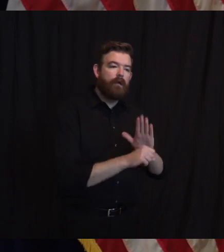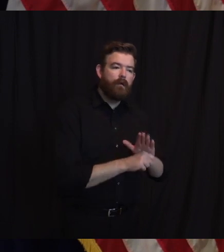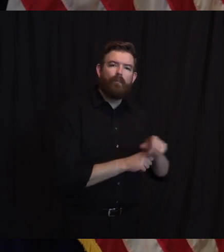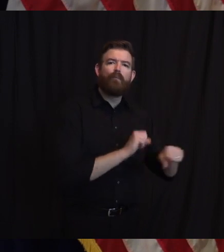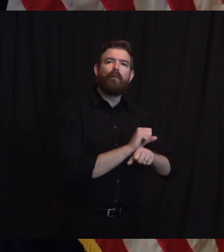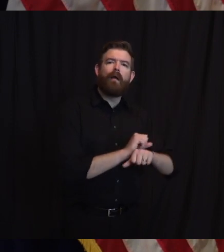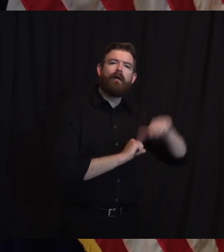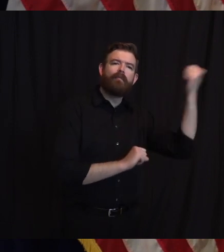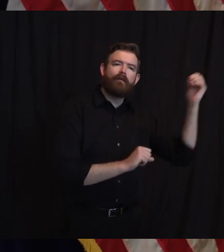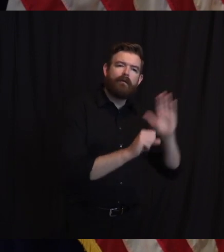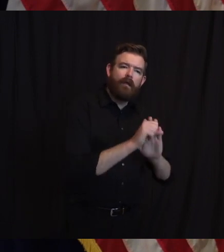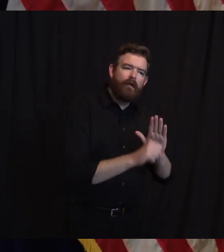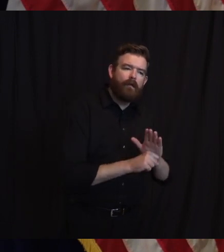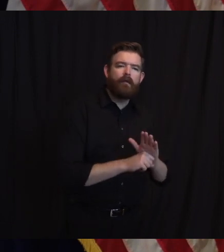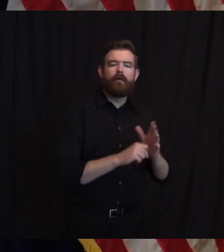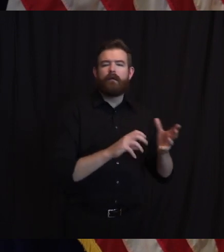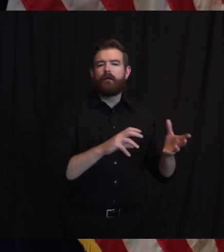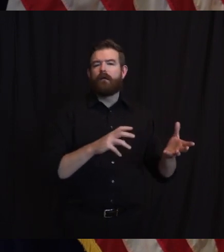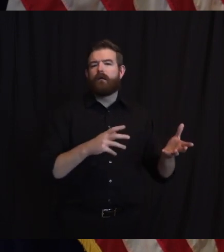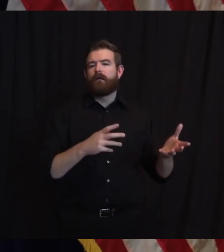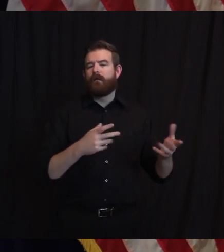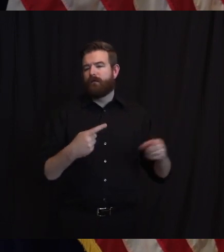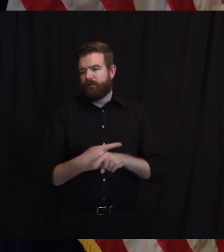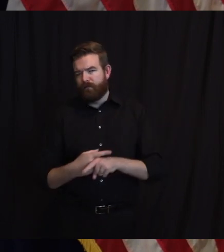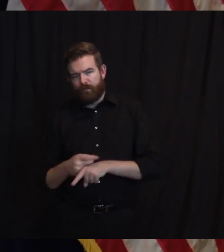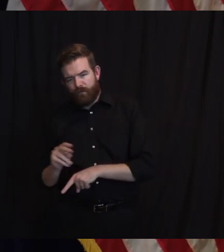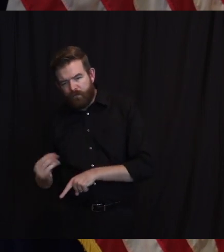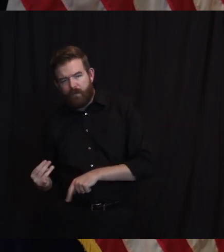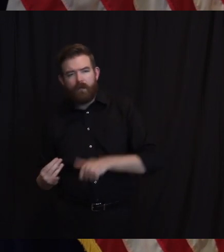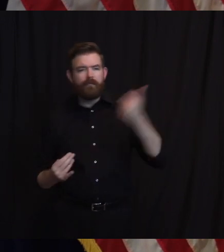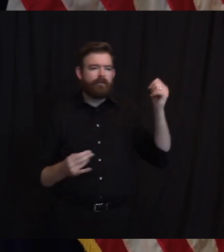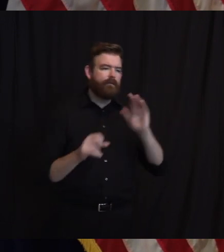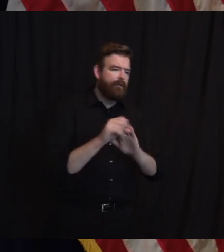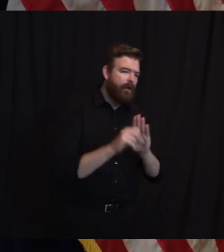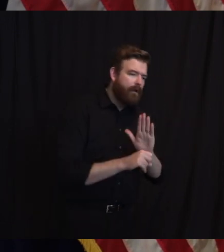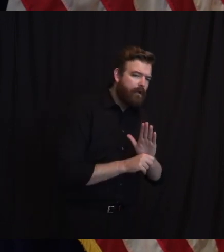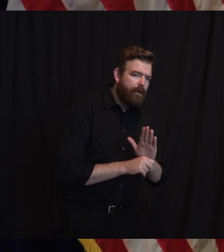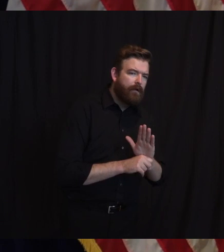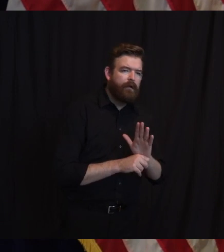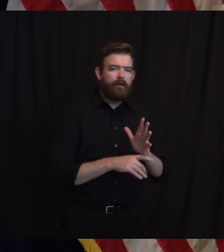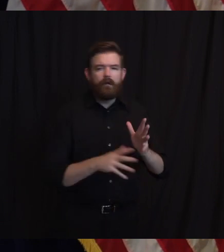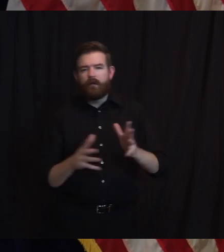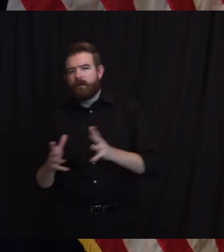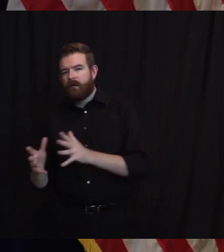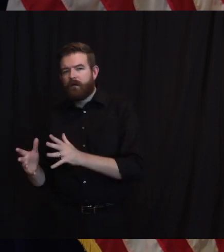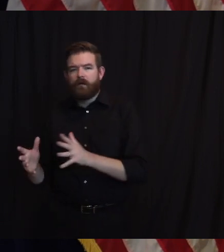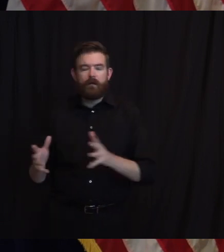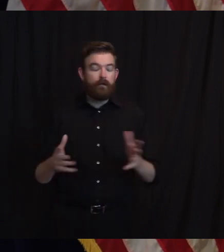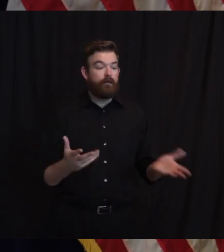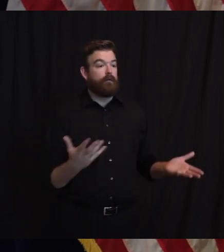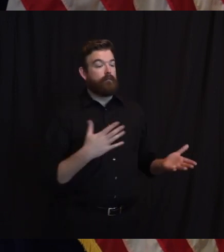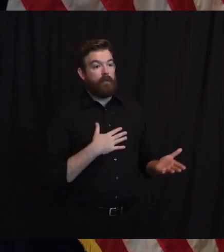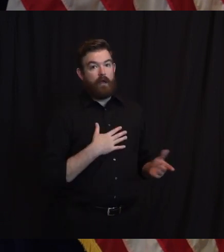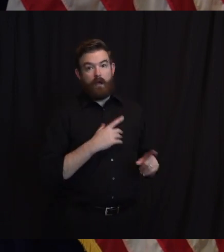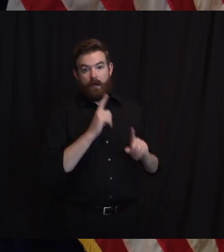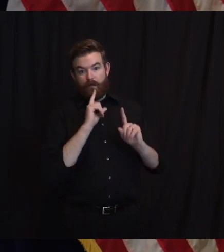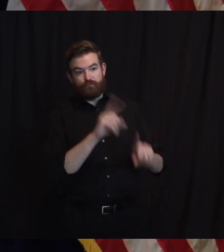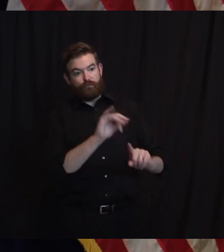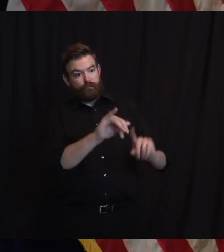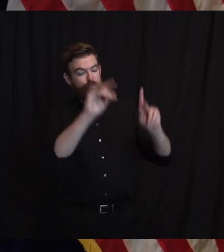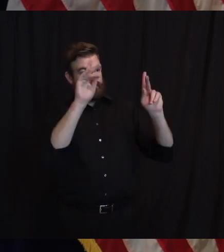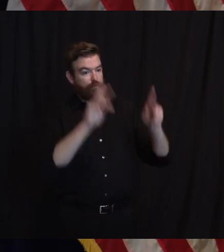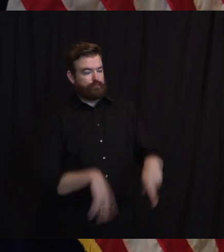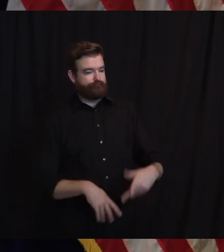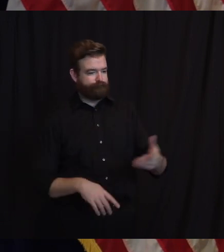cross-state, waiting on New York data in that case. So my best answer to you is, other than you saw the numbers we're putting out and you saw the